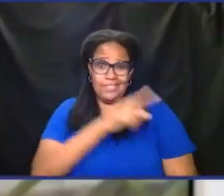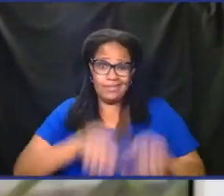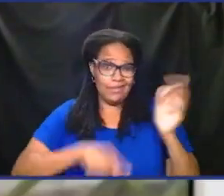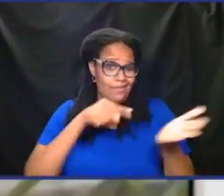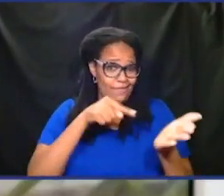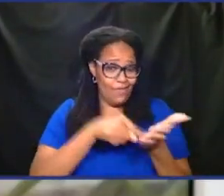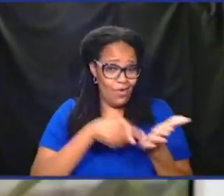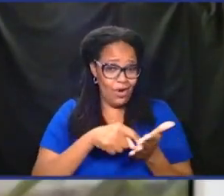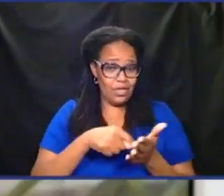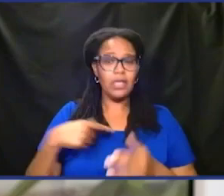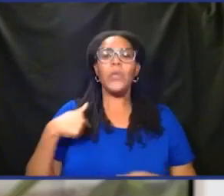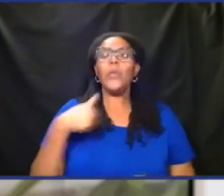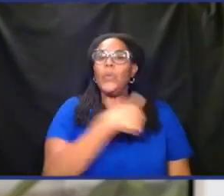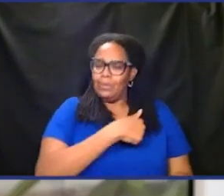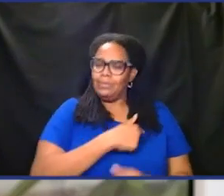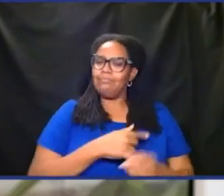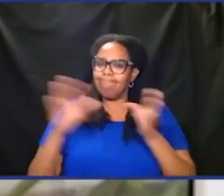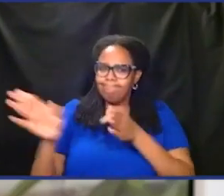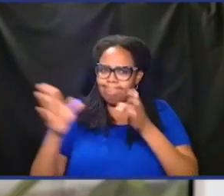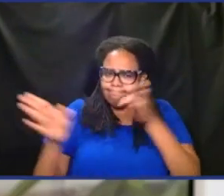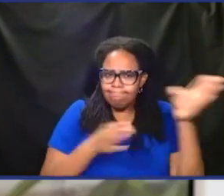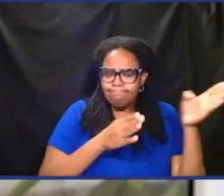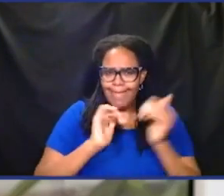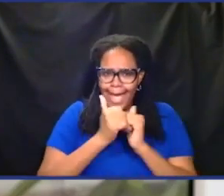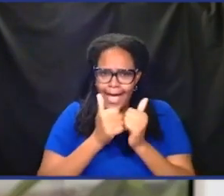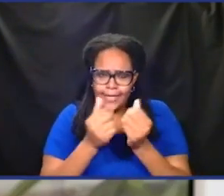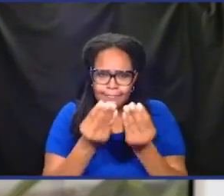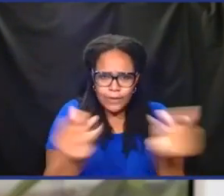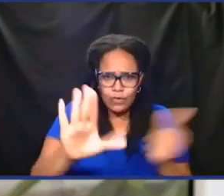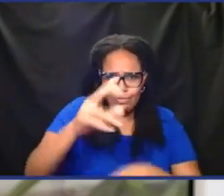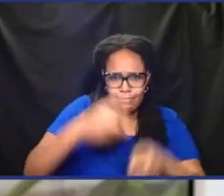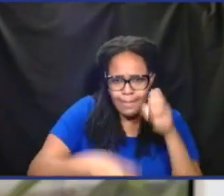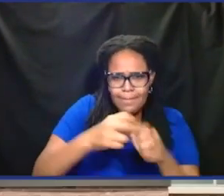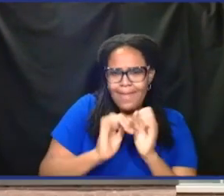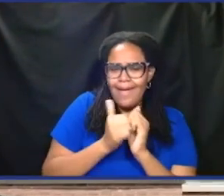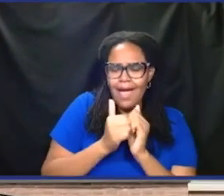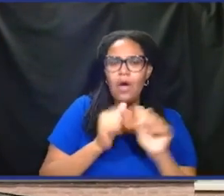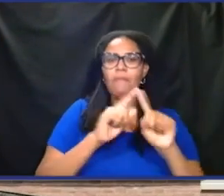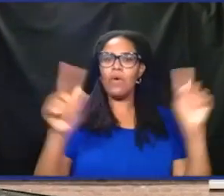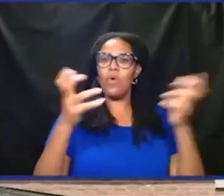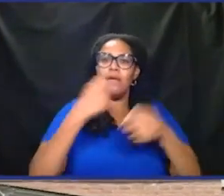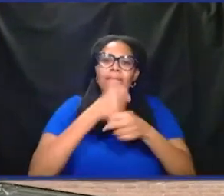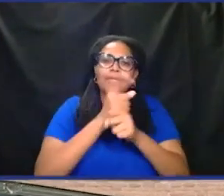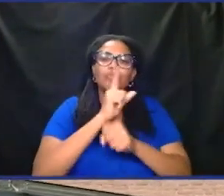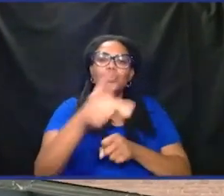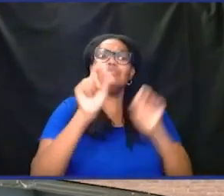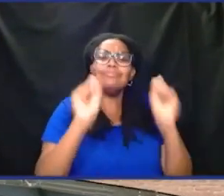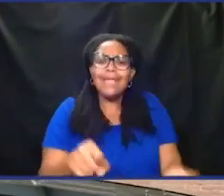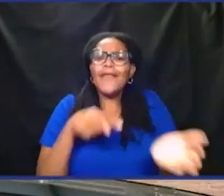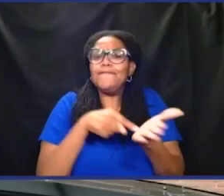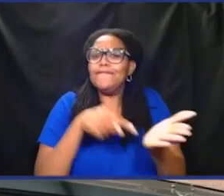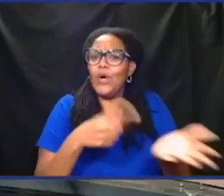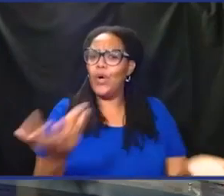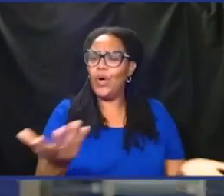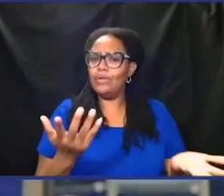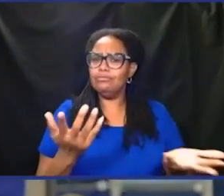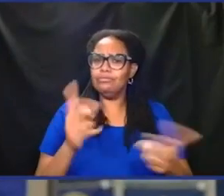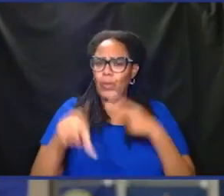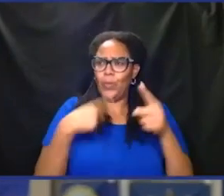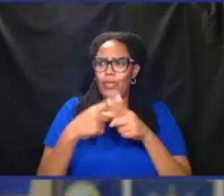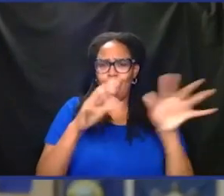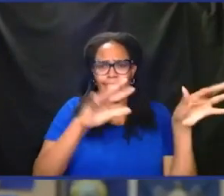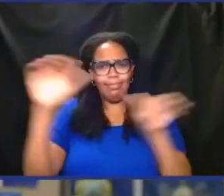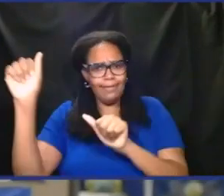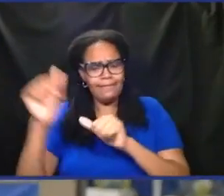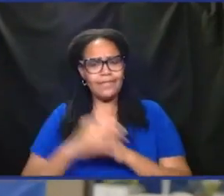going to come up with a treatment plan that you can't afford to implement when you leave our office. We've had this amazing opportunity to partner